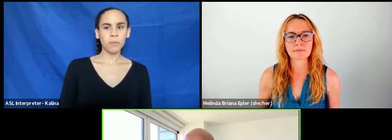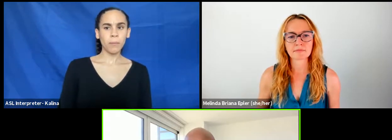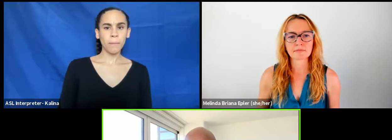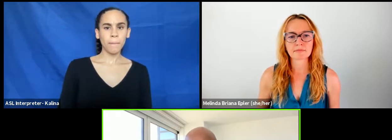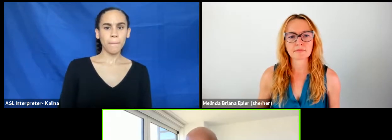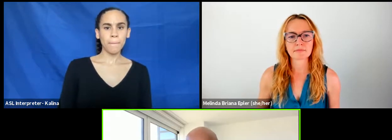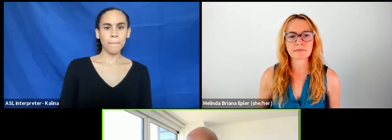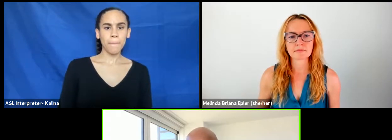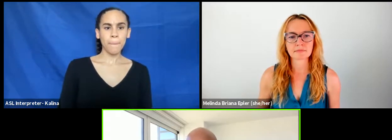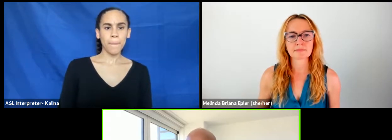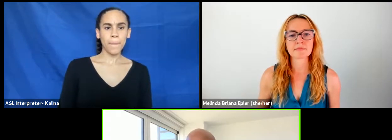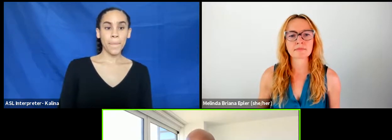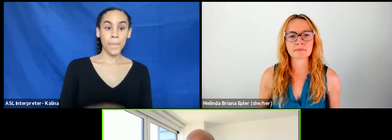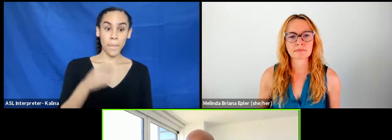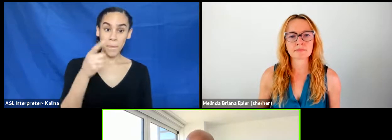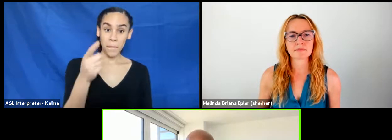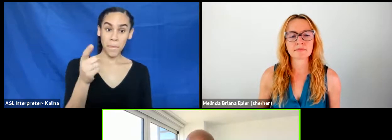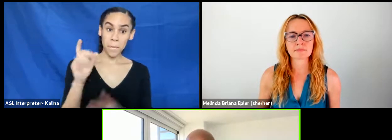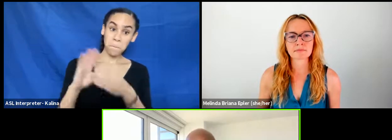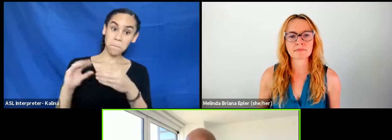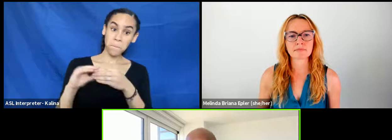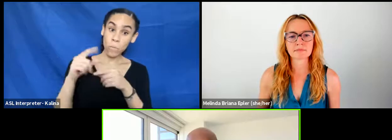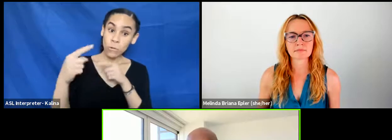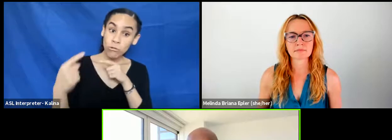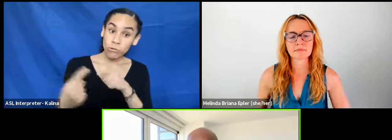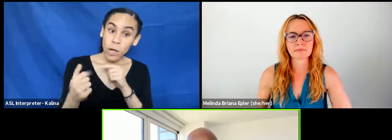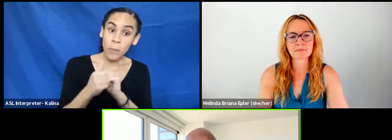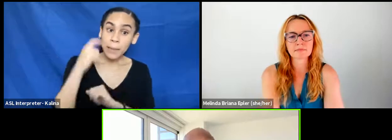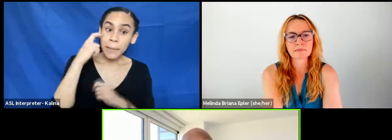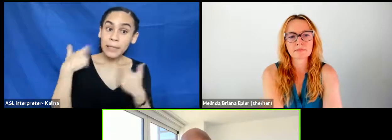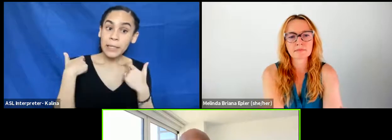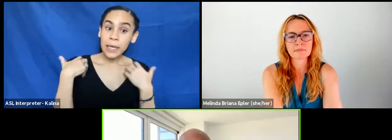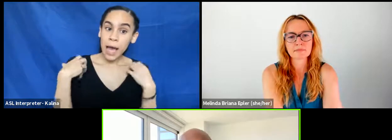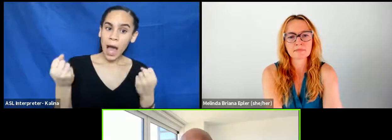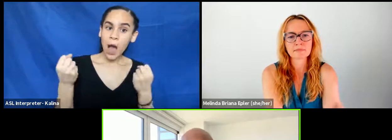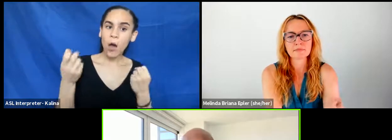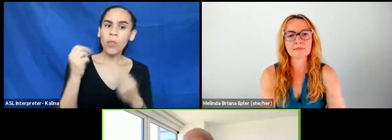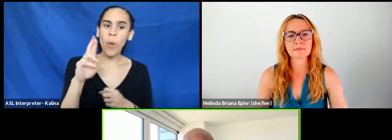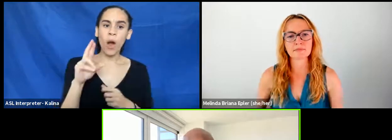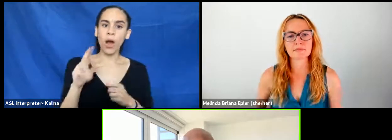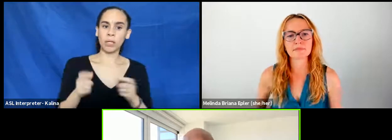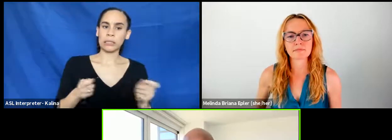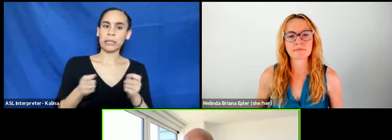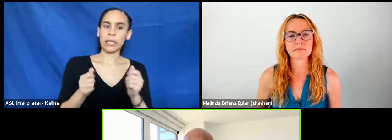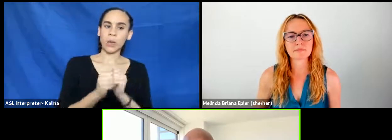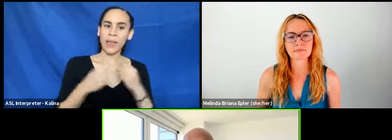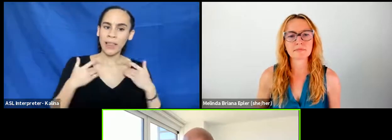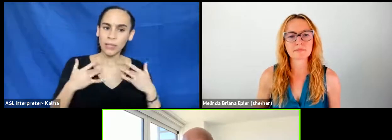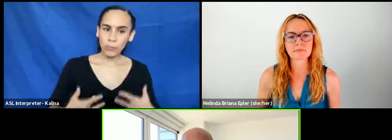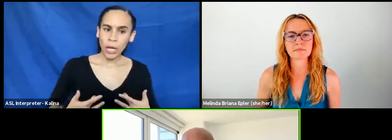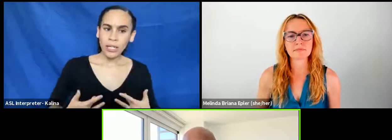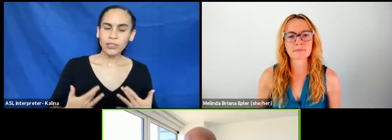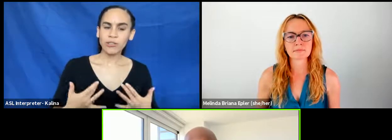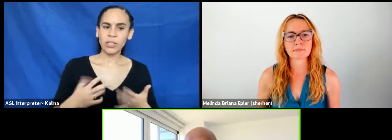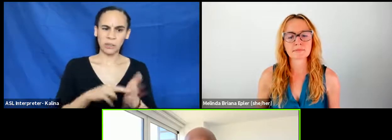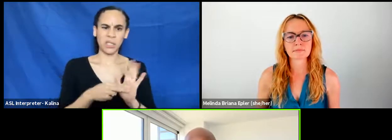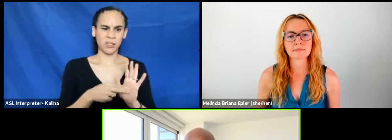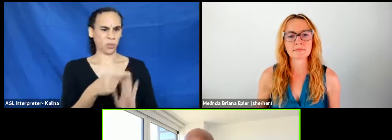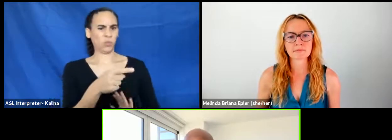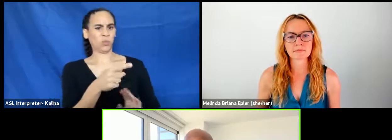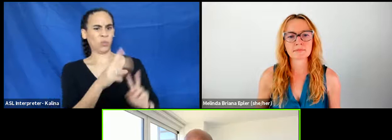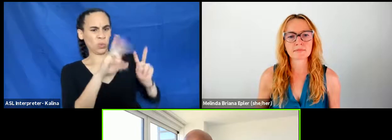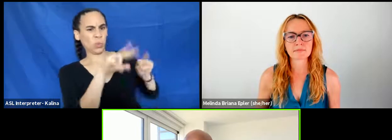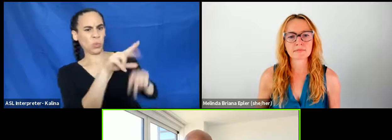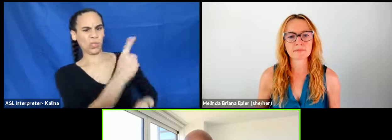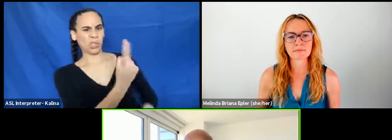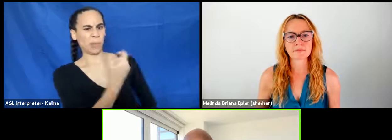you struggle with mental health or you deal with depression, it's like something's wrong, right? Something's wrong with you,